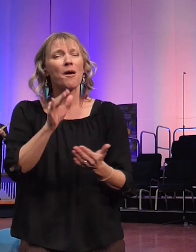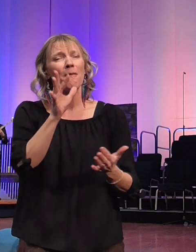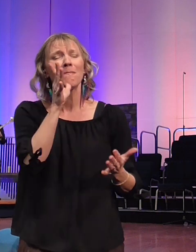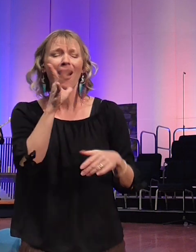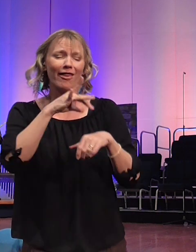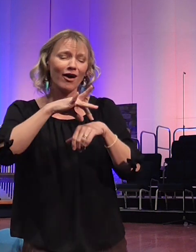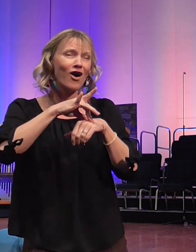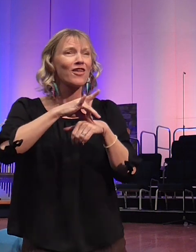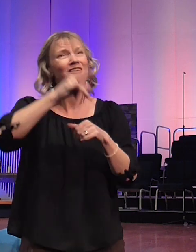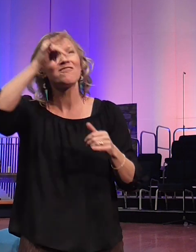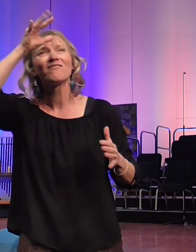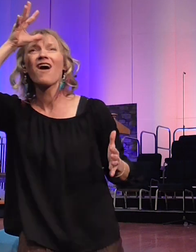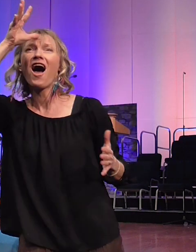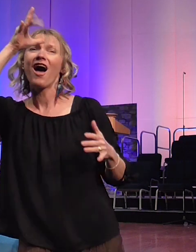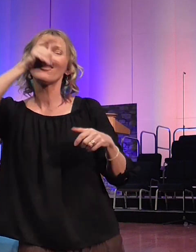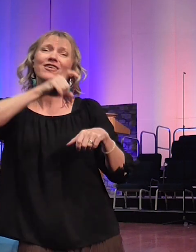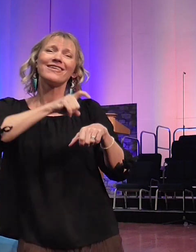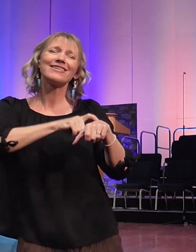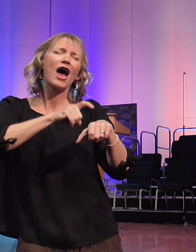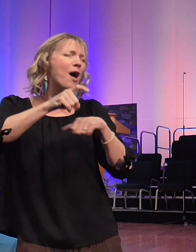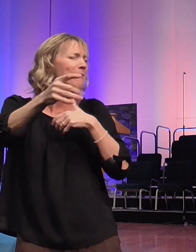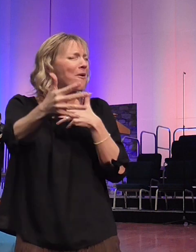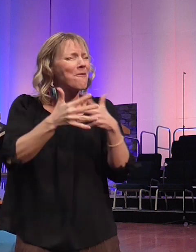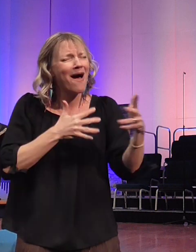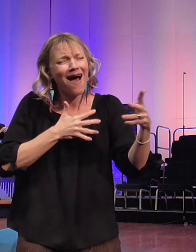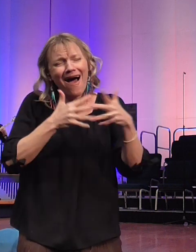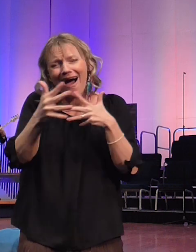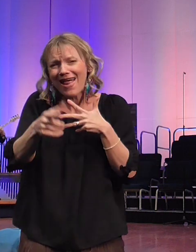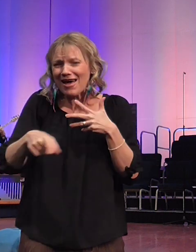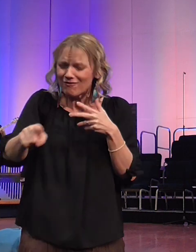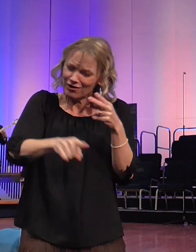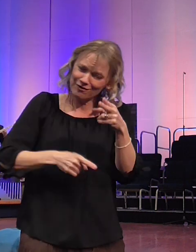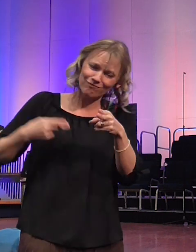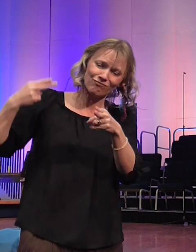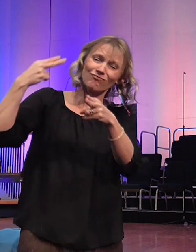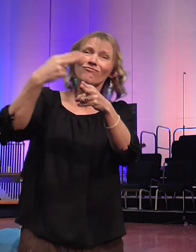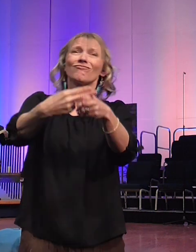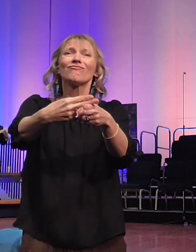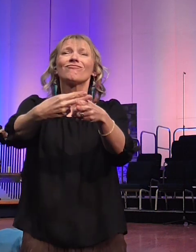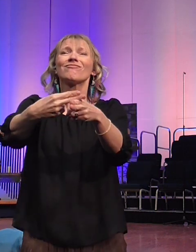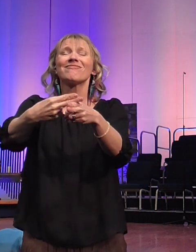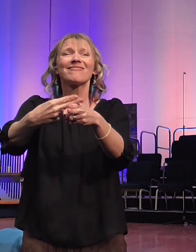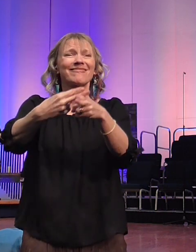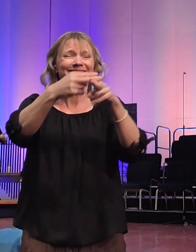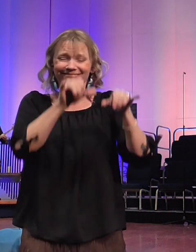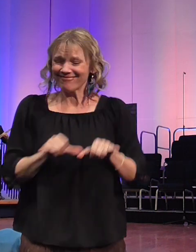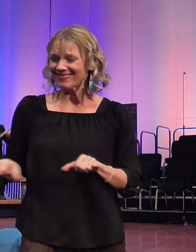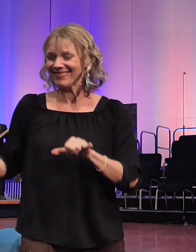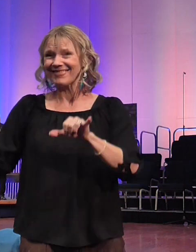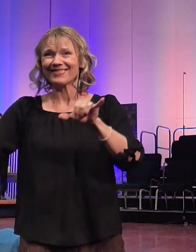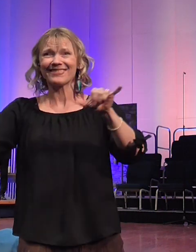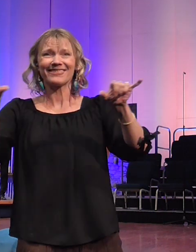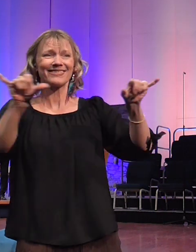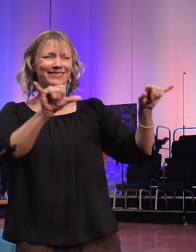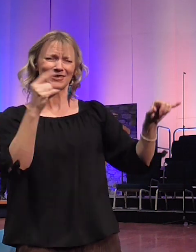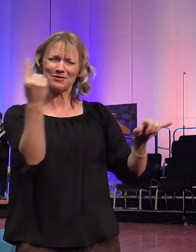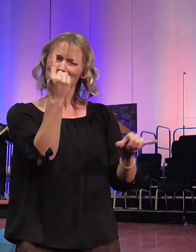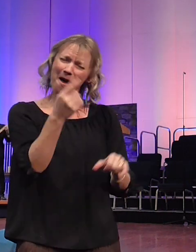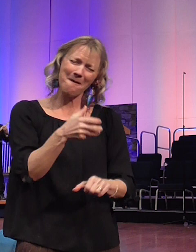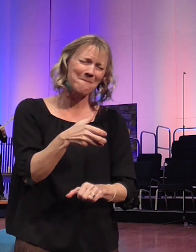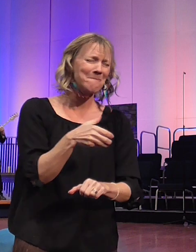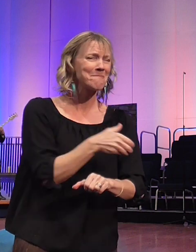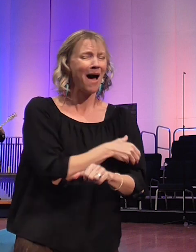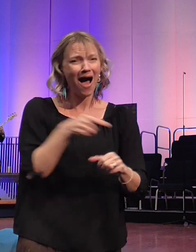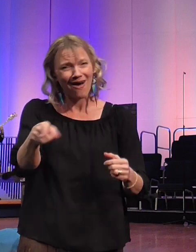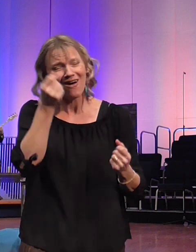Earth or Father Time. But whatever name you give it, it's all one power, can't you